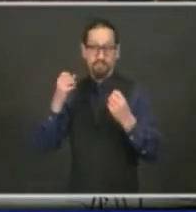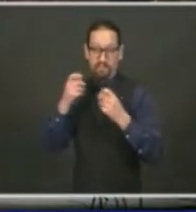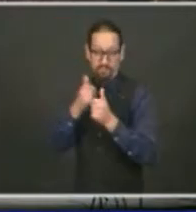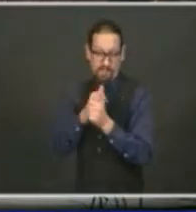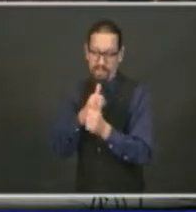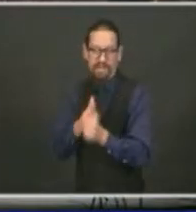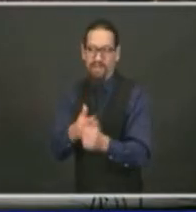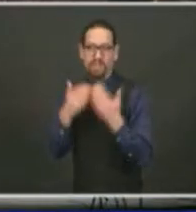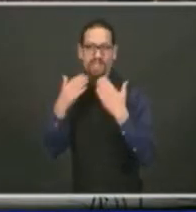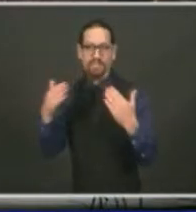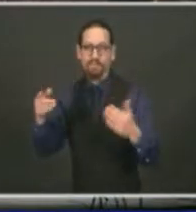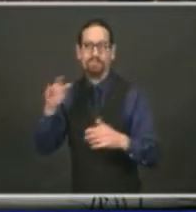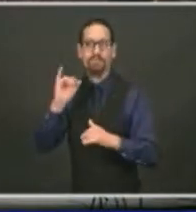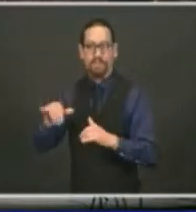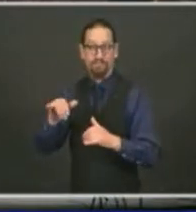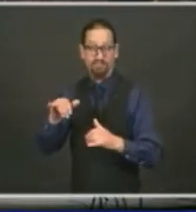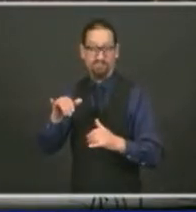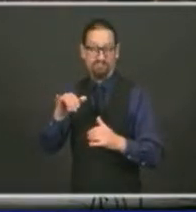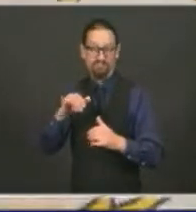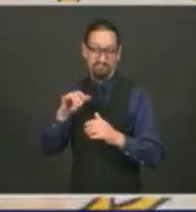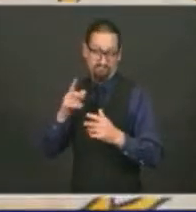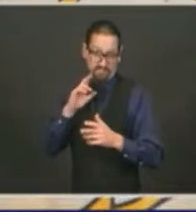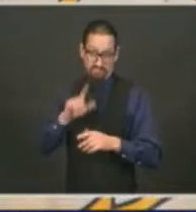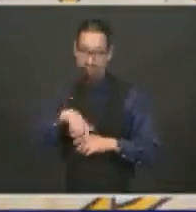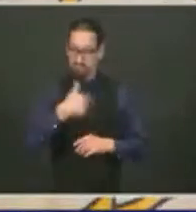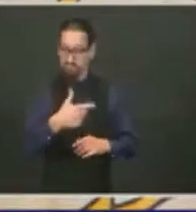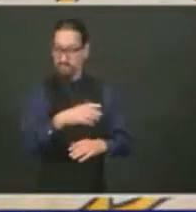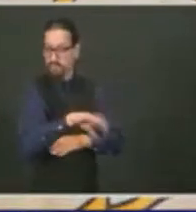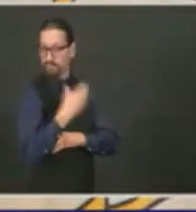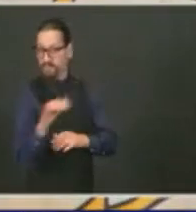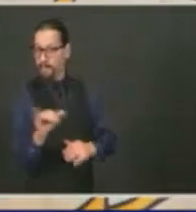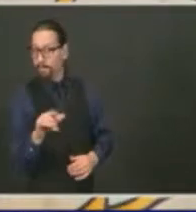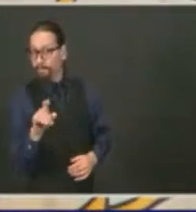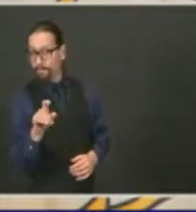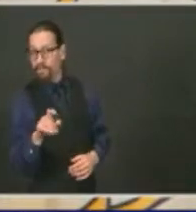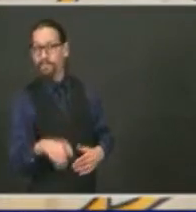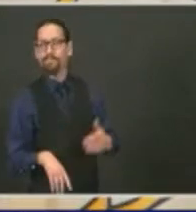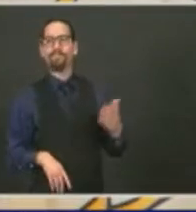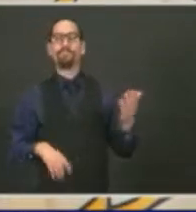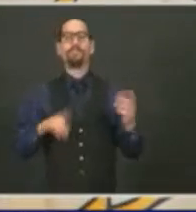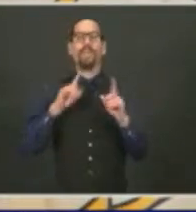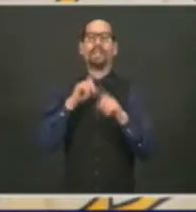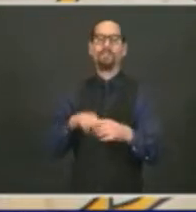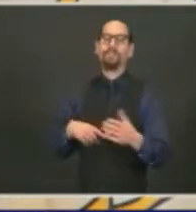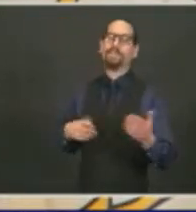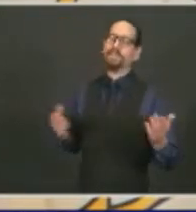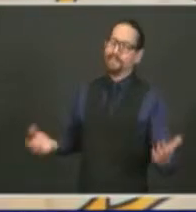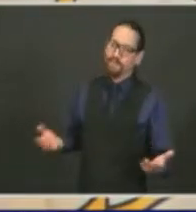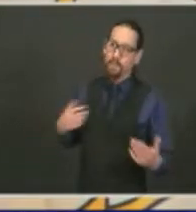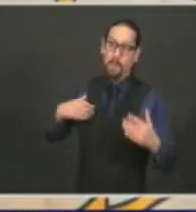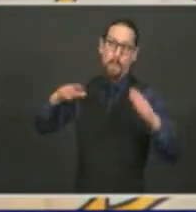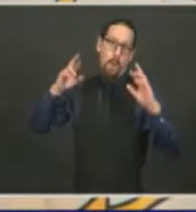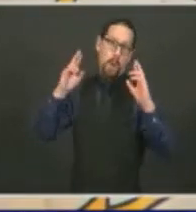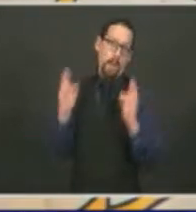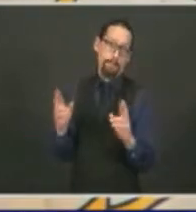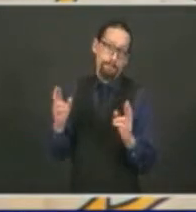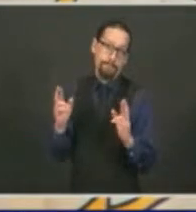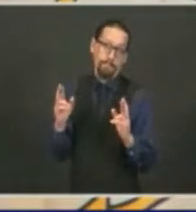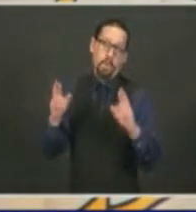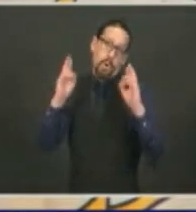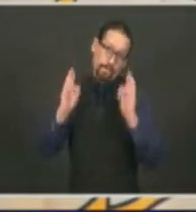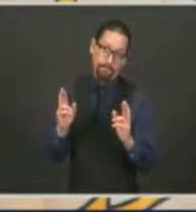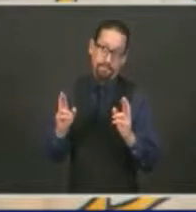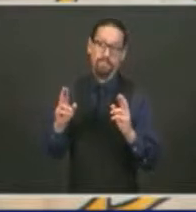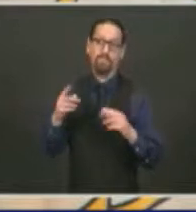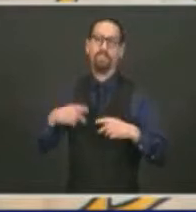for Christmas and these holidays coming up? I'm hopeful that people will. A lot of people didn't ignore Thanksgiving.